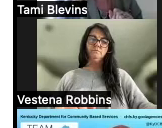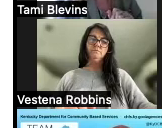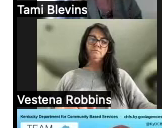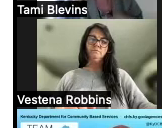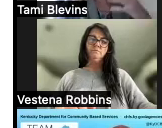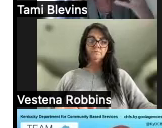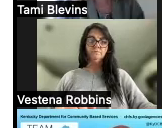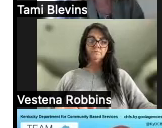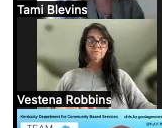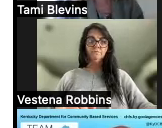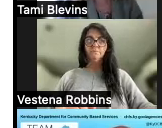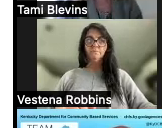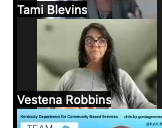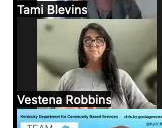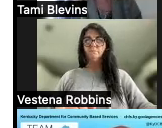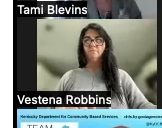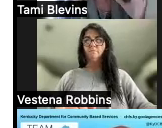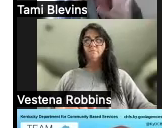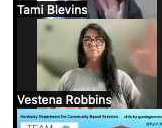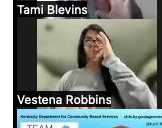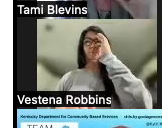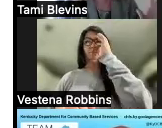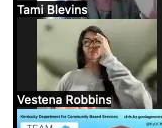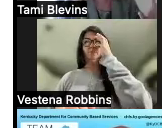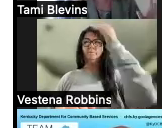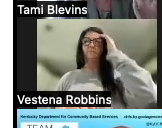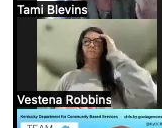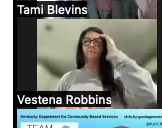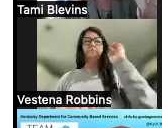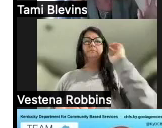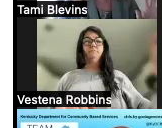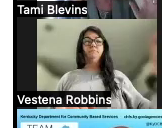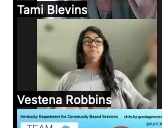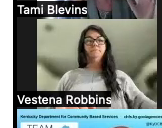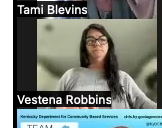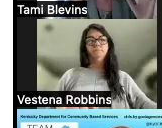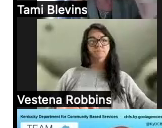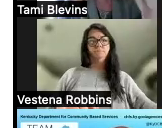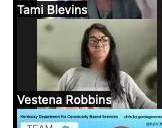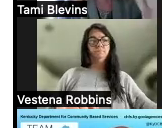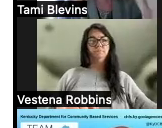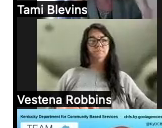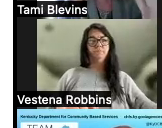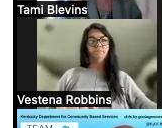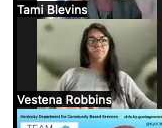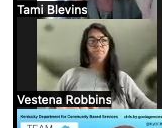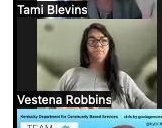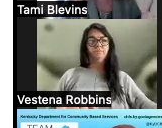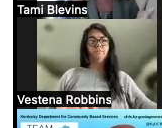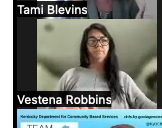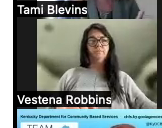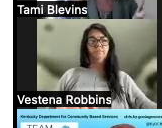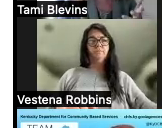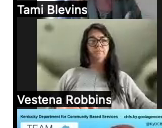again, in the world of out-of-home placement, you know, what it used to look like when you couldn't necessarily meet the